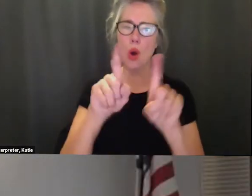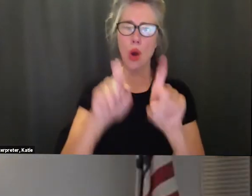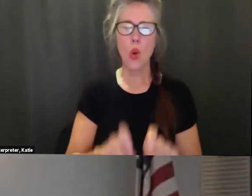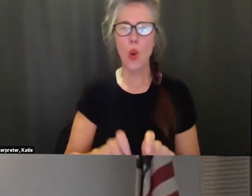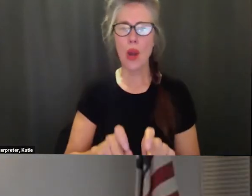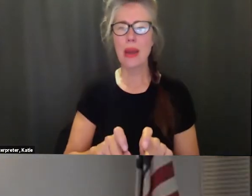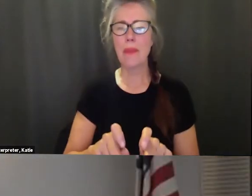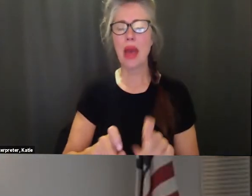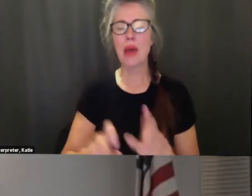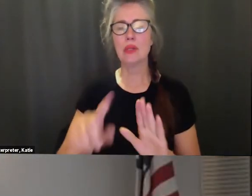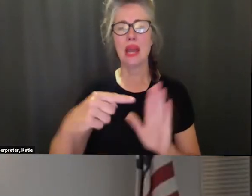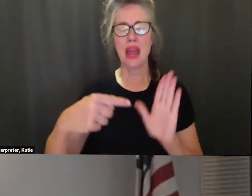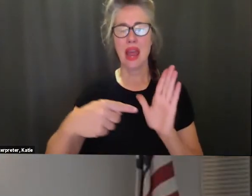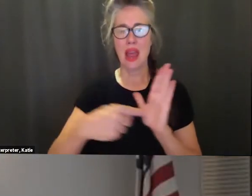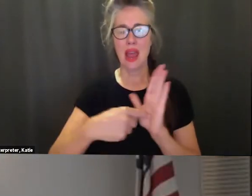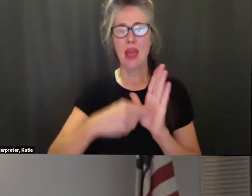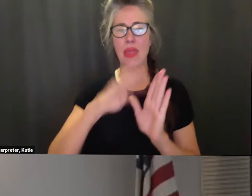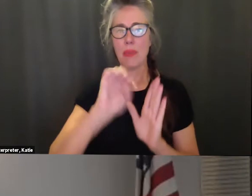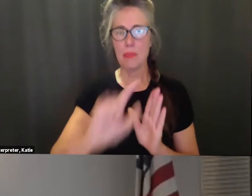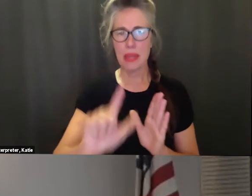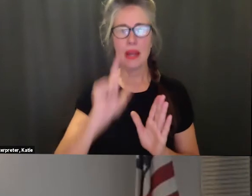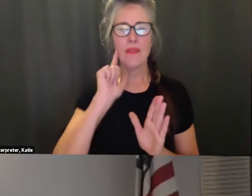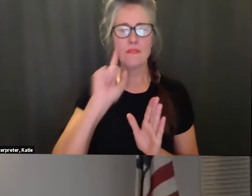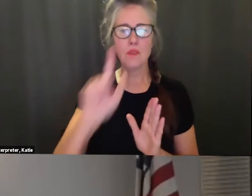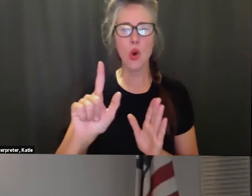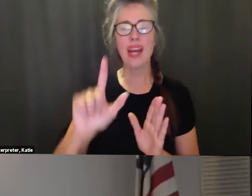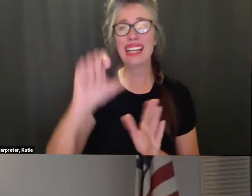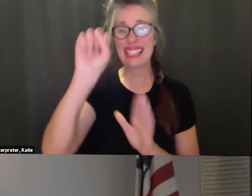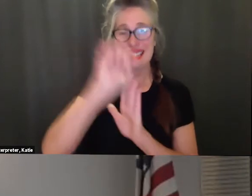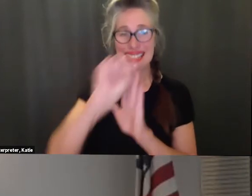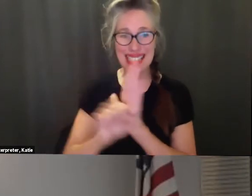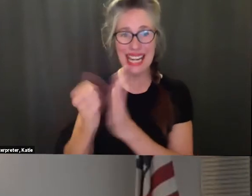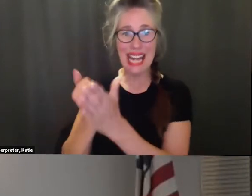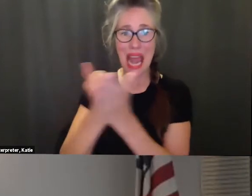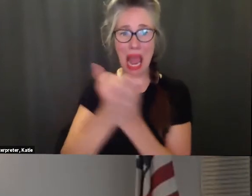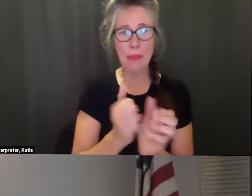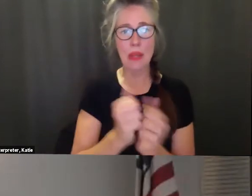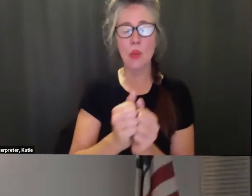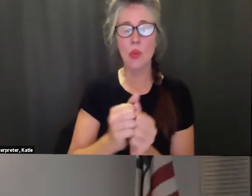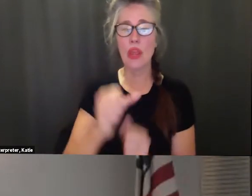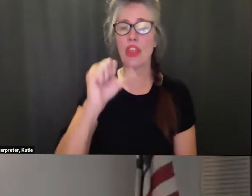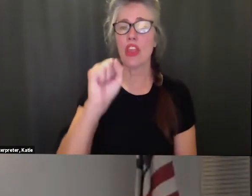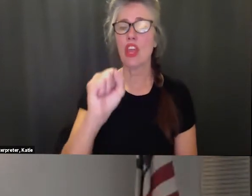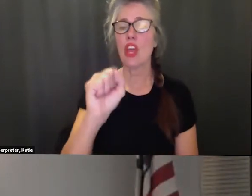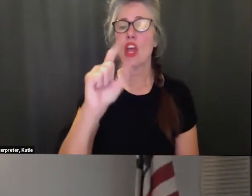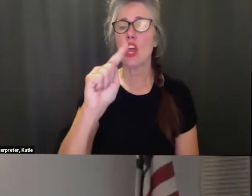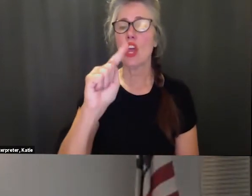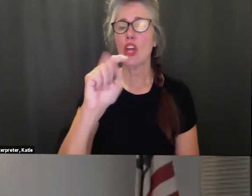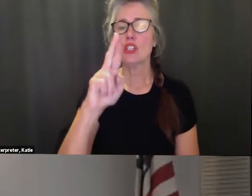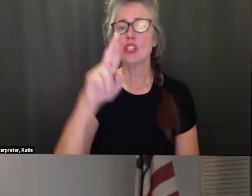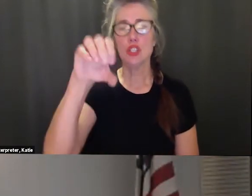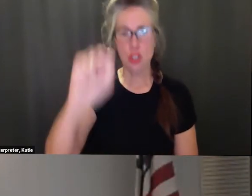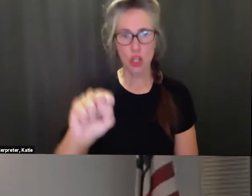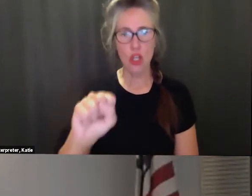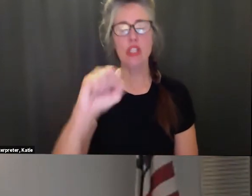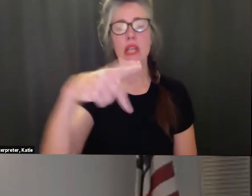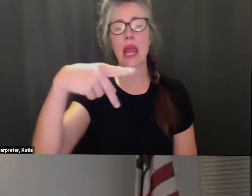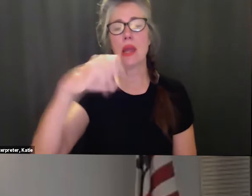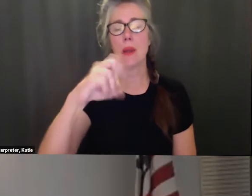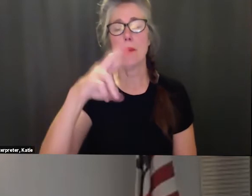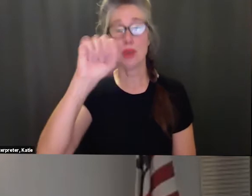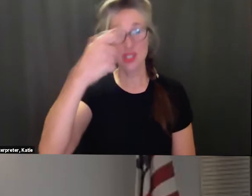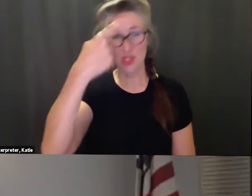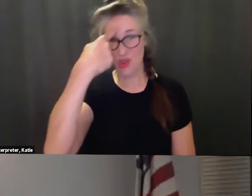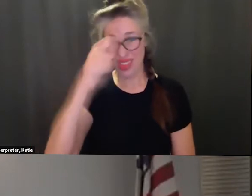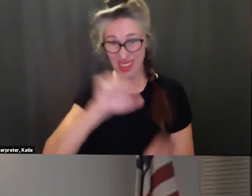state helping out with STRS and PERS. Do you have any idea to what extent this either, number one, is possible, or